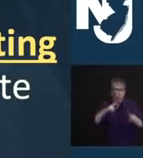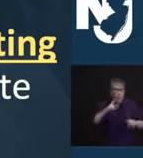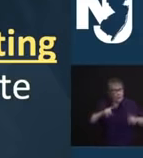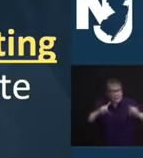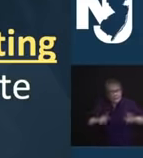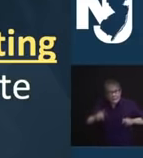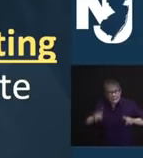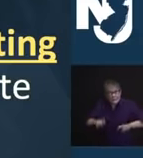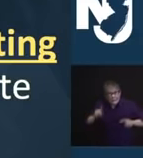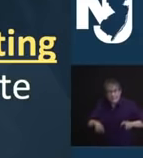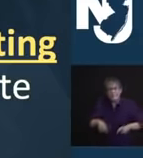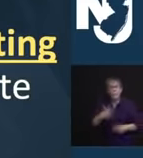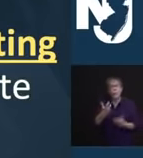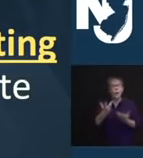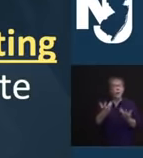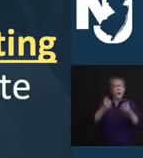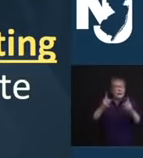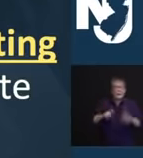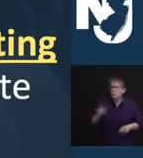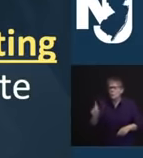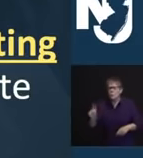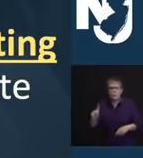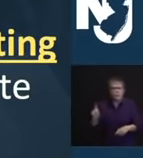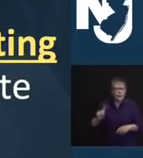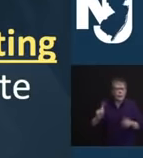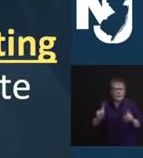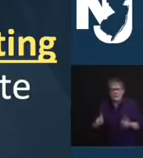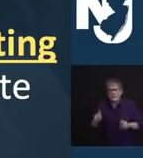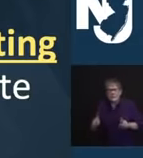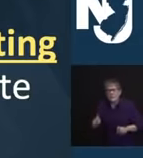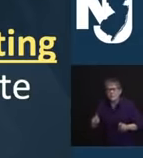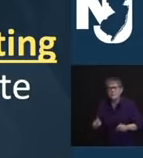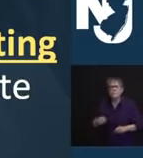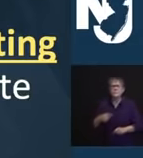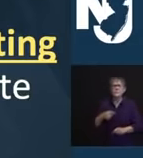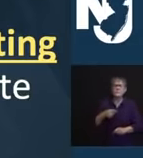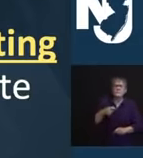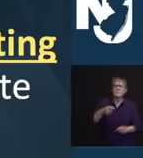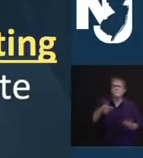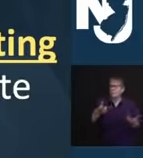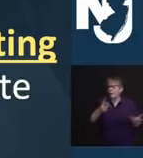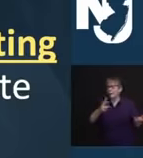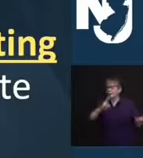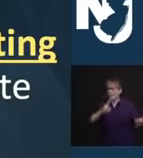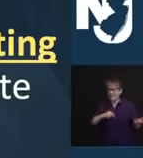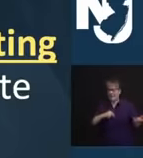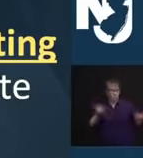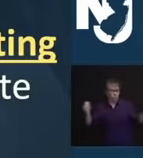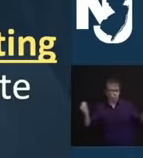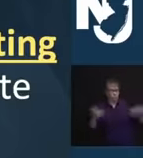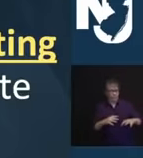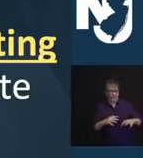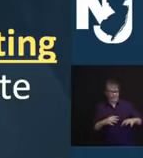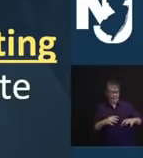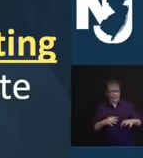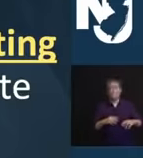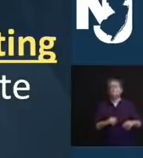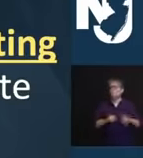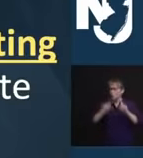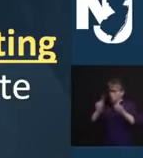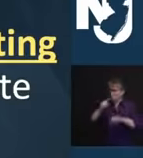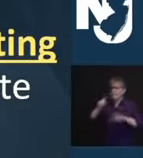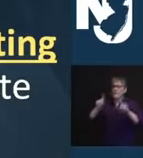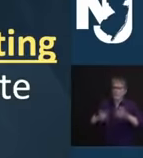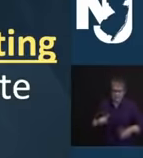Thanksgiving table with people from outside your household or outside your bubble. One of our greatest fears is that someone's innocent Thanksgiving will